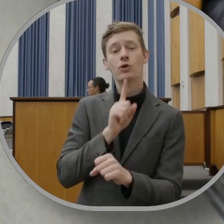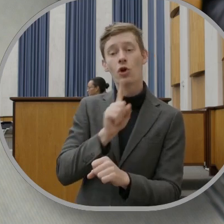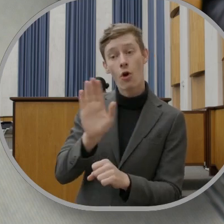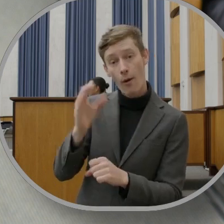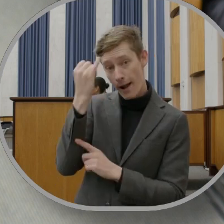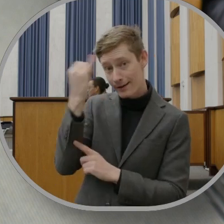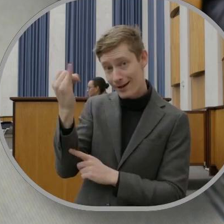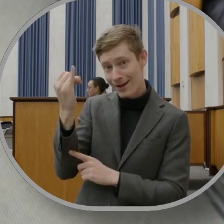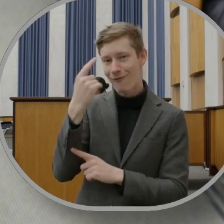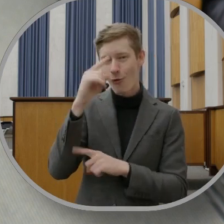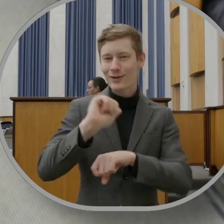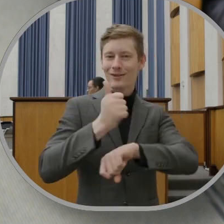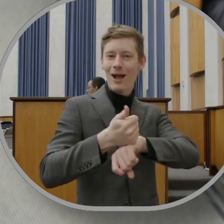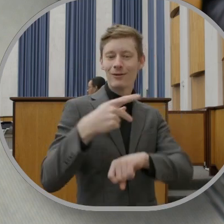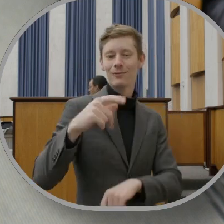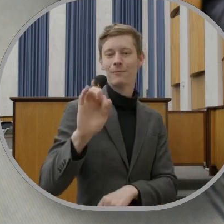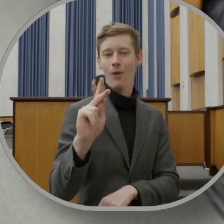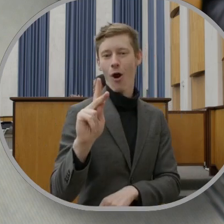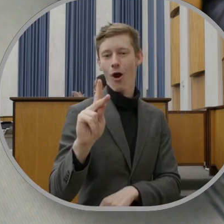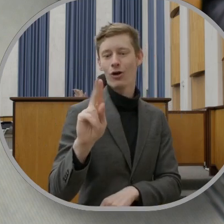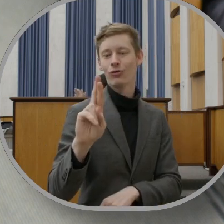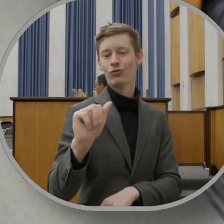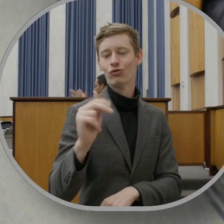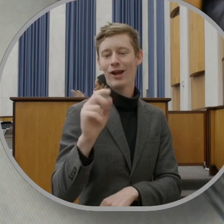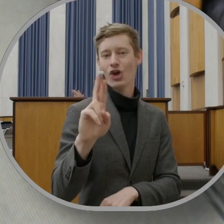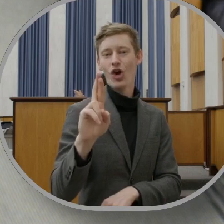the Park Ranger Program. Thank you, Council President.